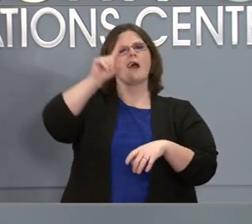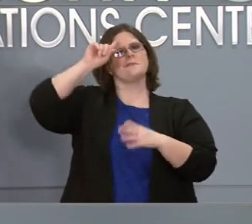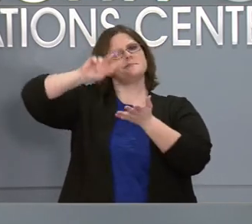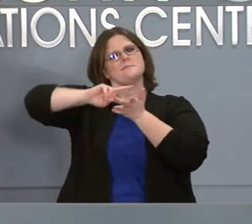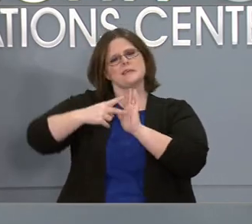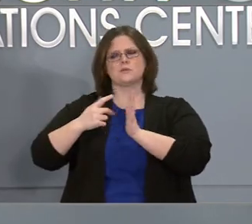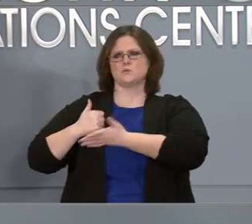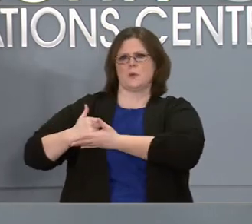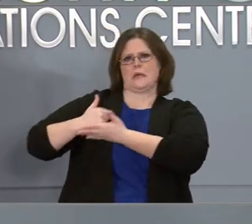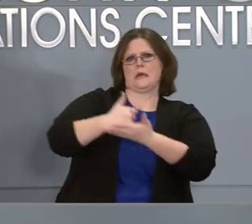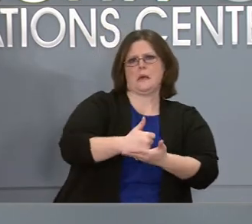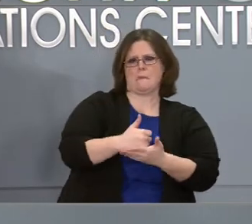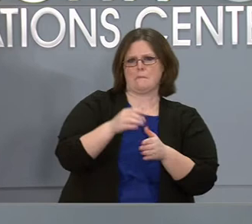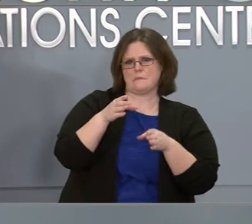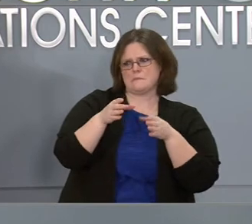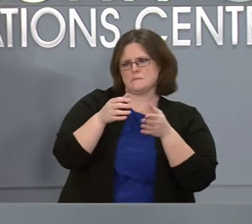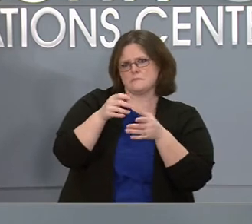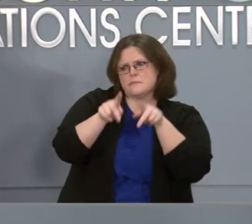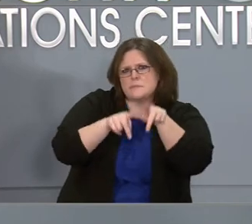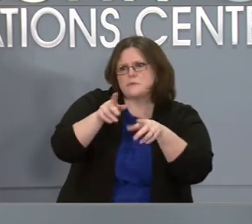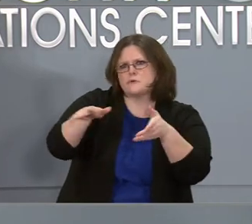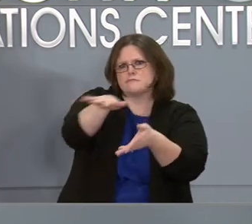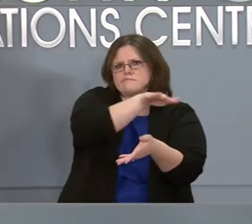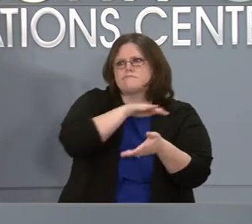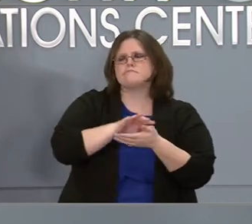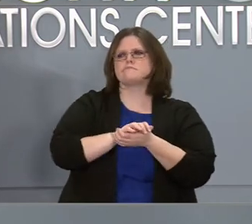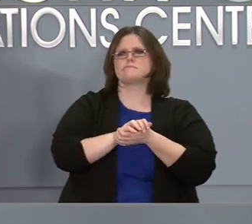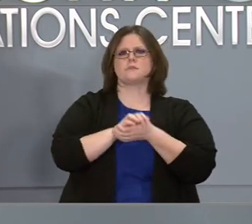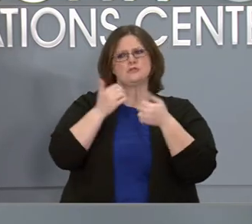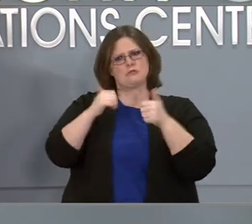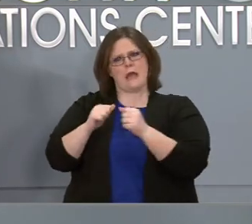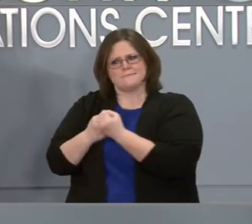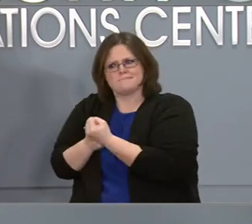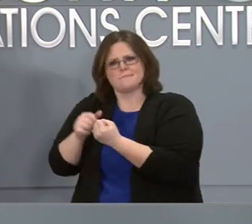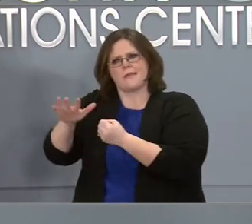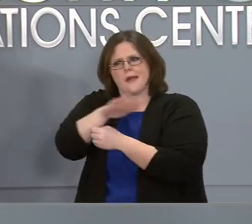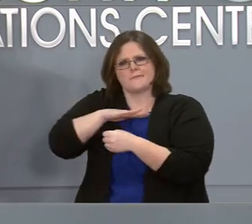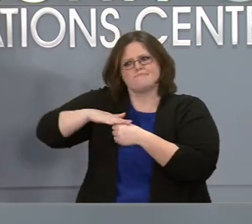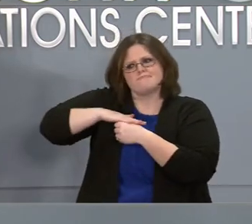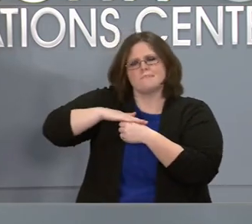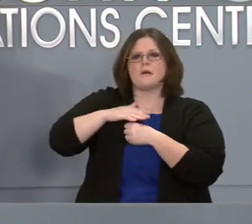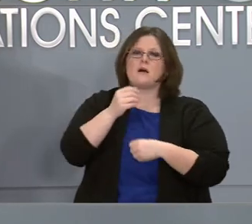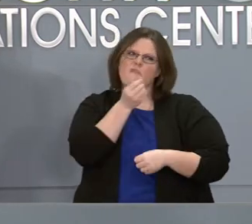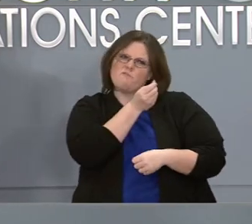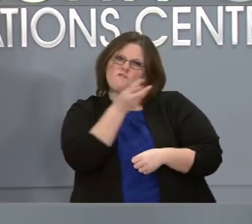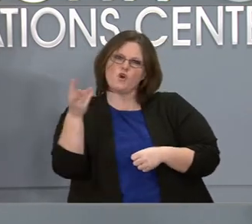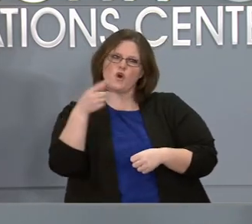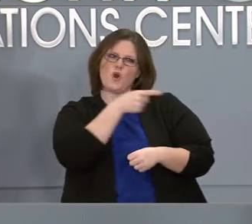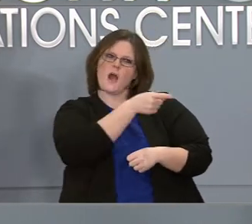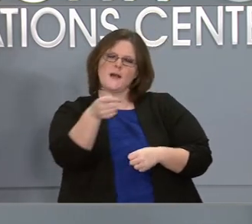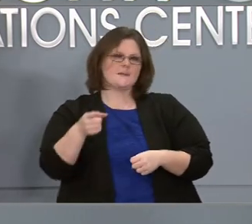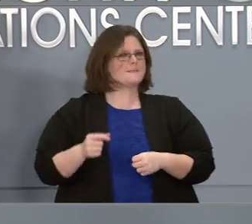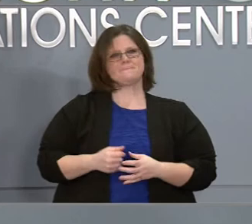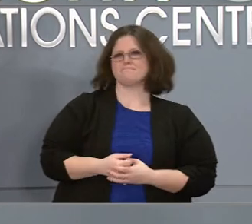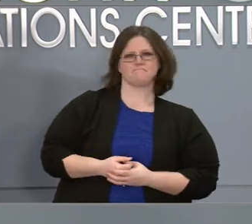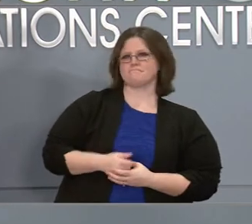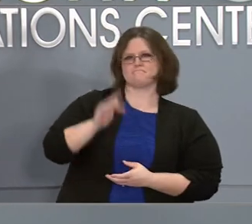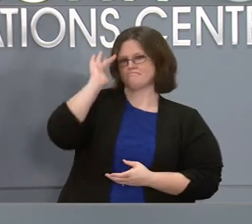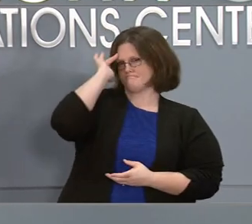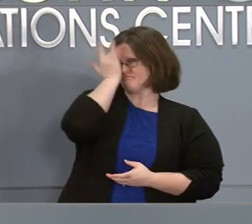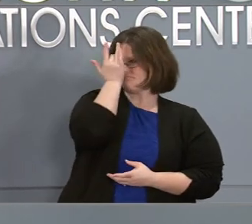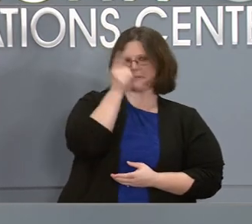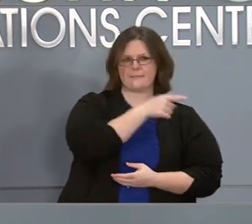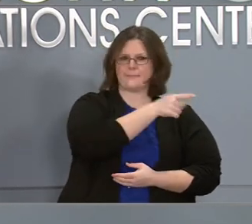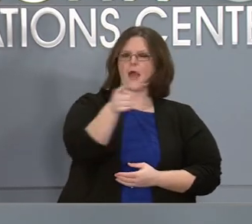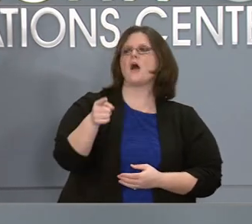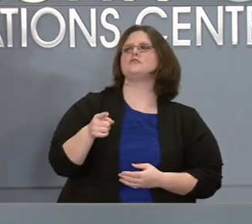giving away water. They're trying to help their neighbors. It's only a very few who are the bad actors here. And